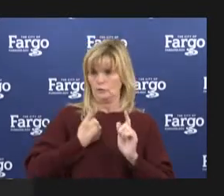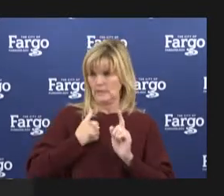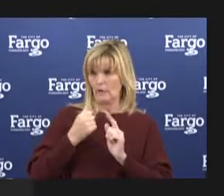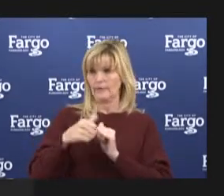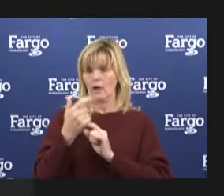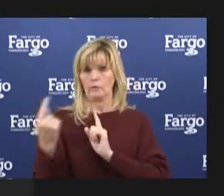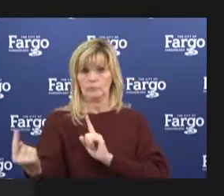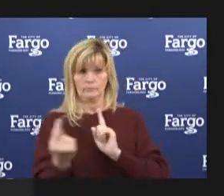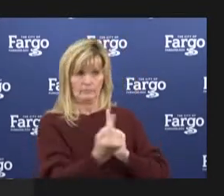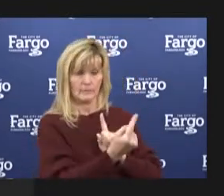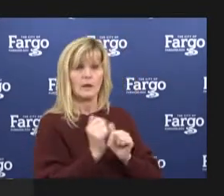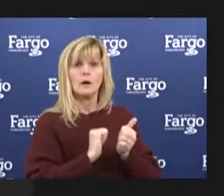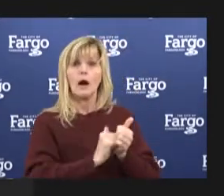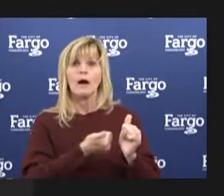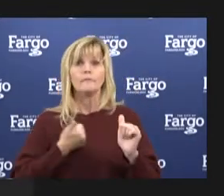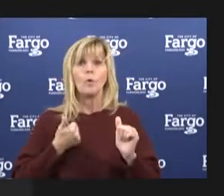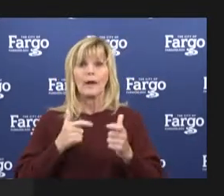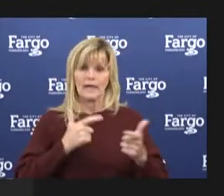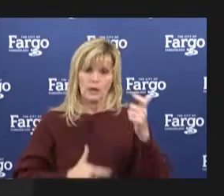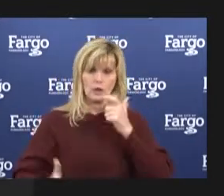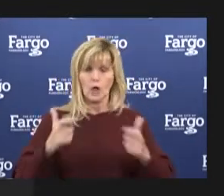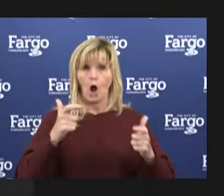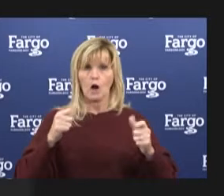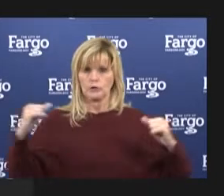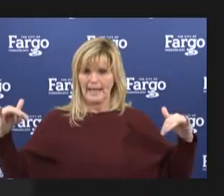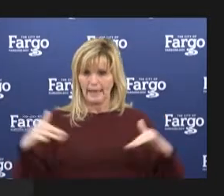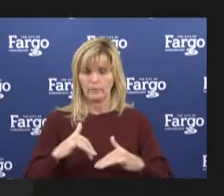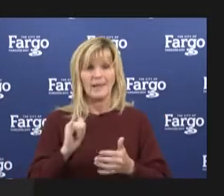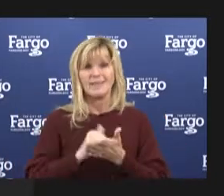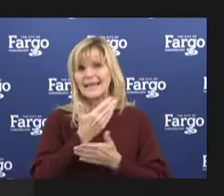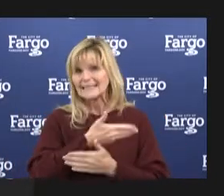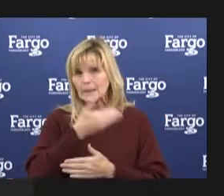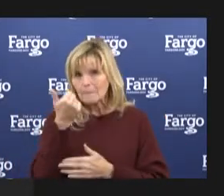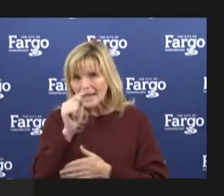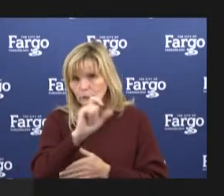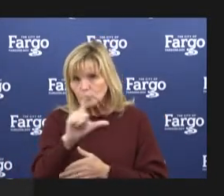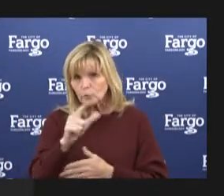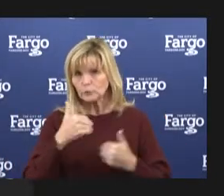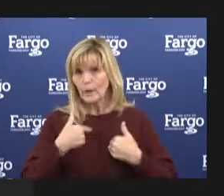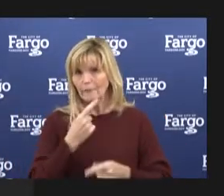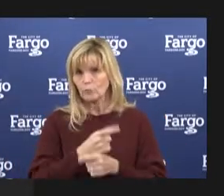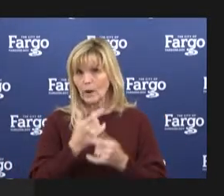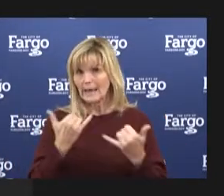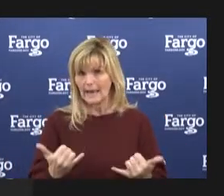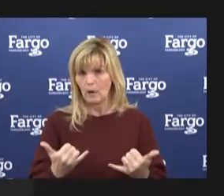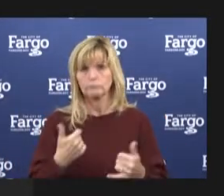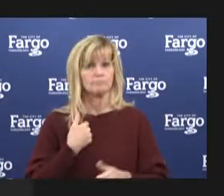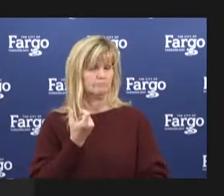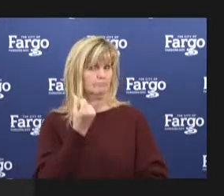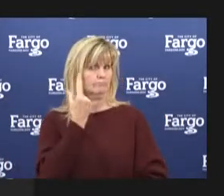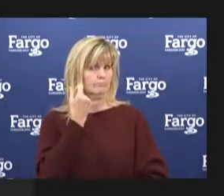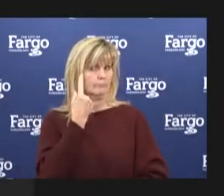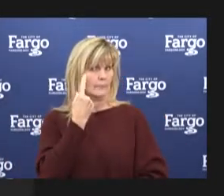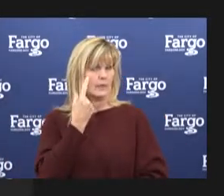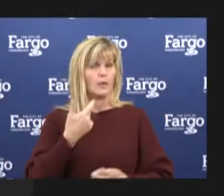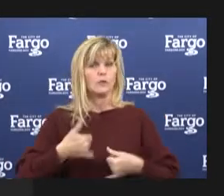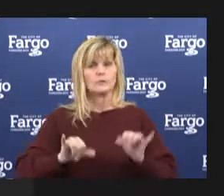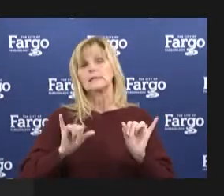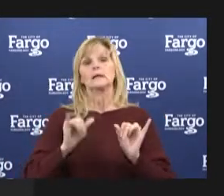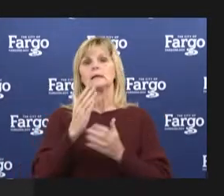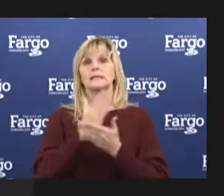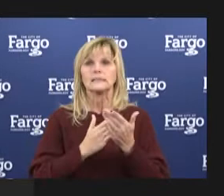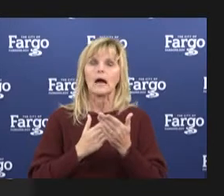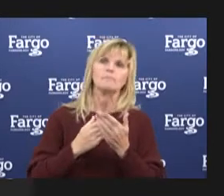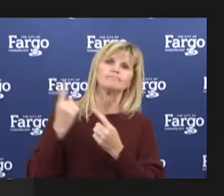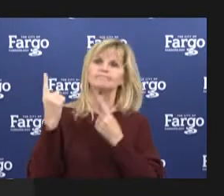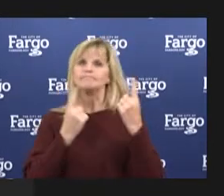others, avoiding large gatherings. These are the best tools that we have right now. I understand that there are still pervasive